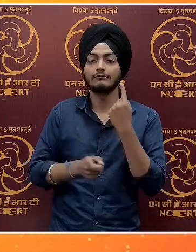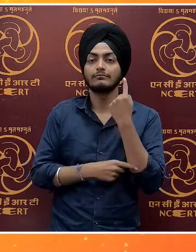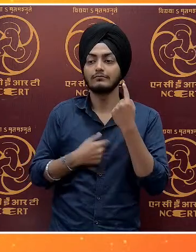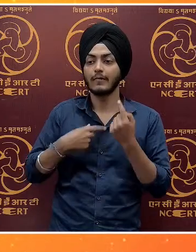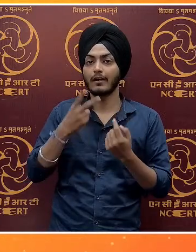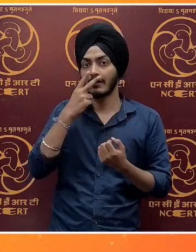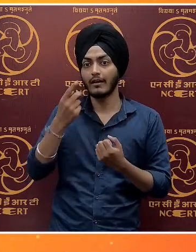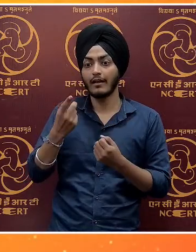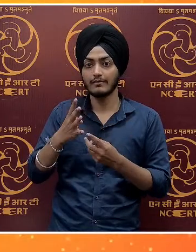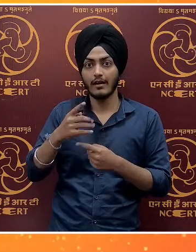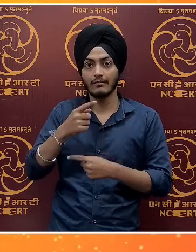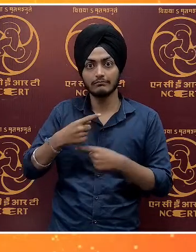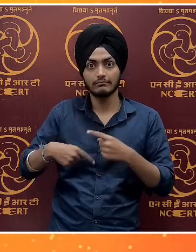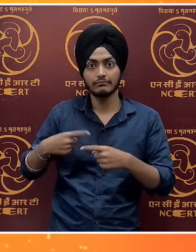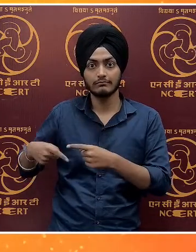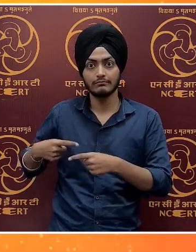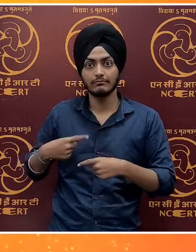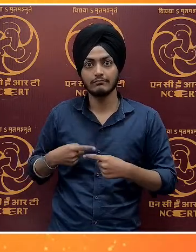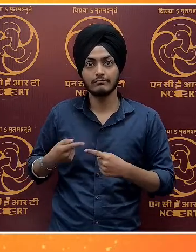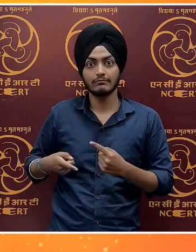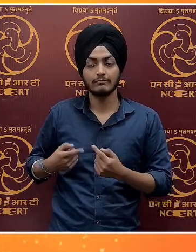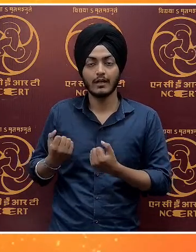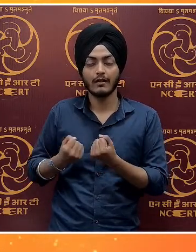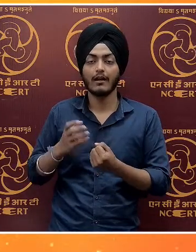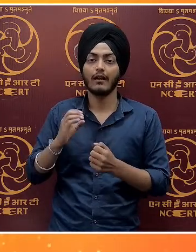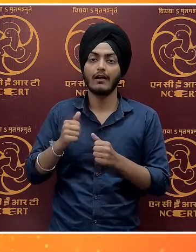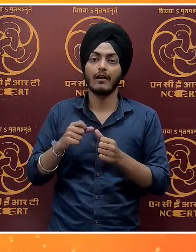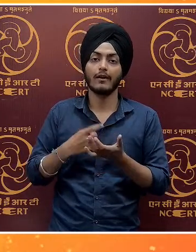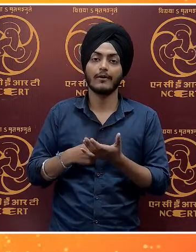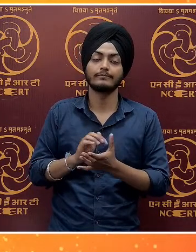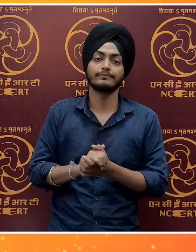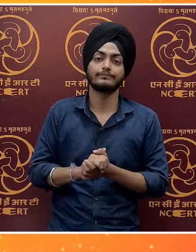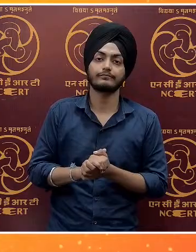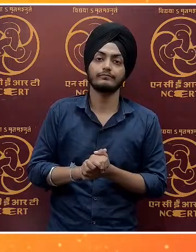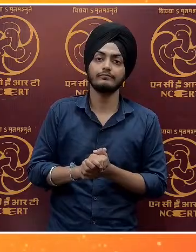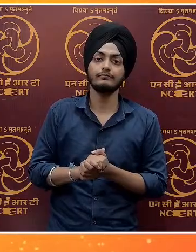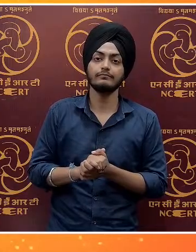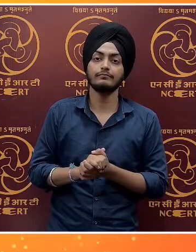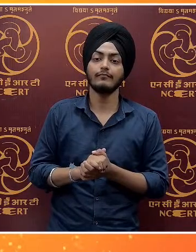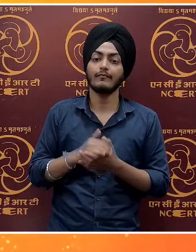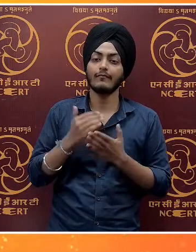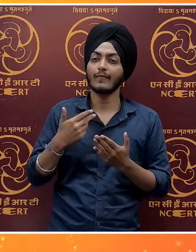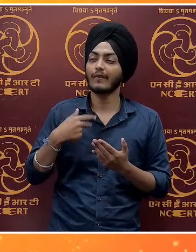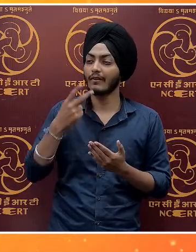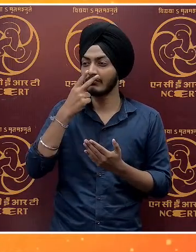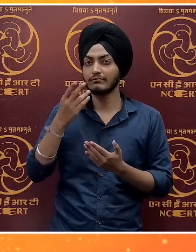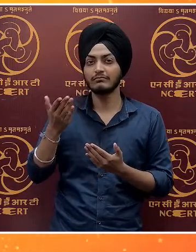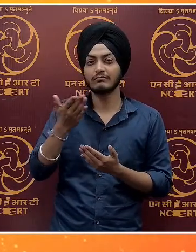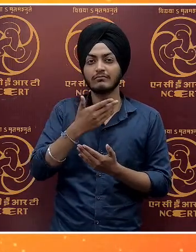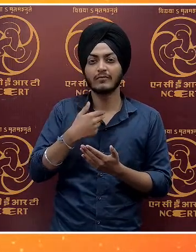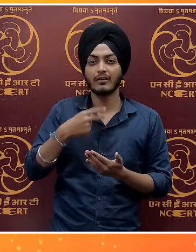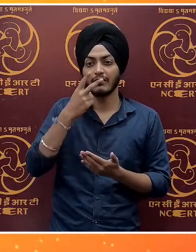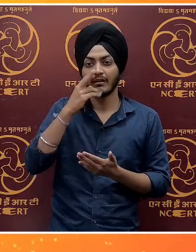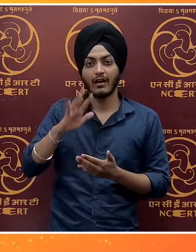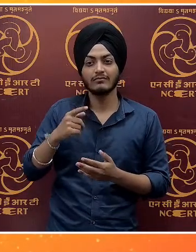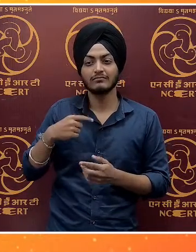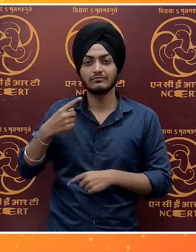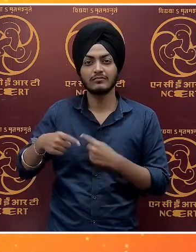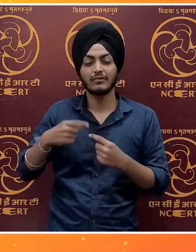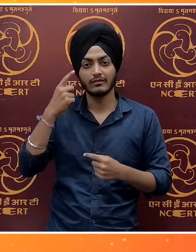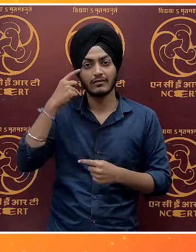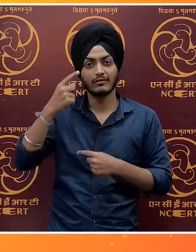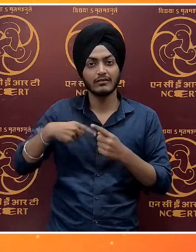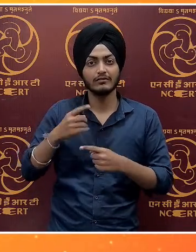Have you seen the fourth one anywhere? Yes, I've seen some people using it, and it's also manual and